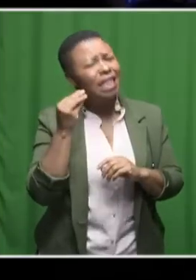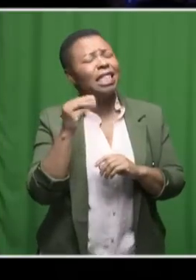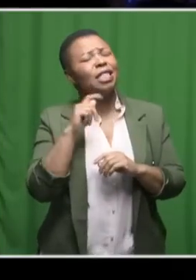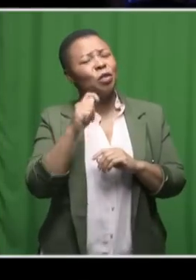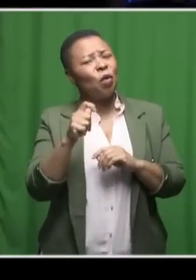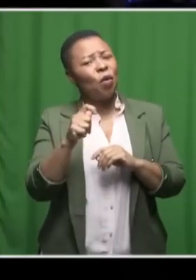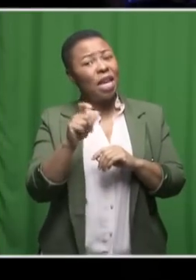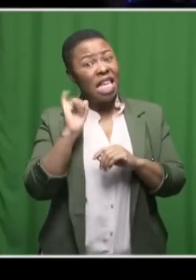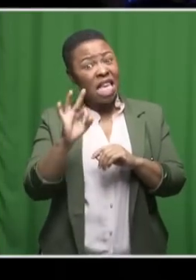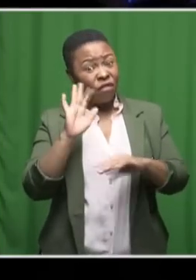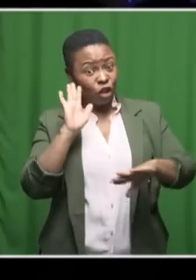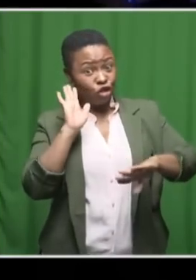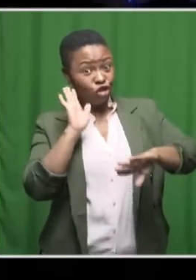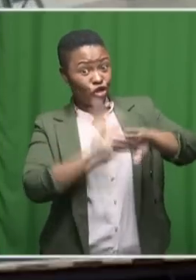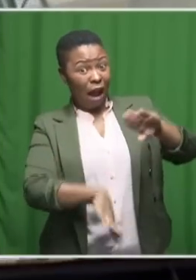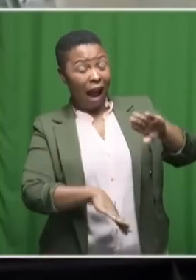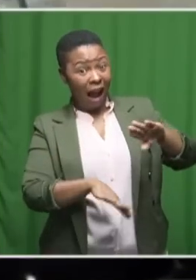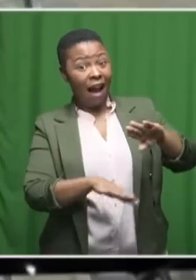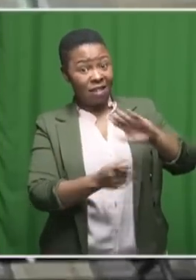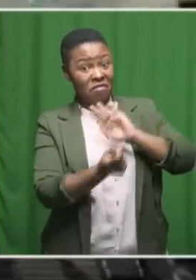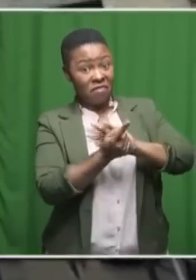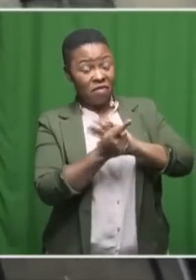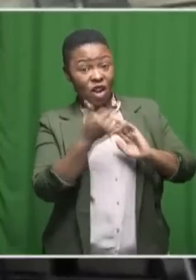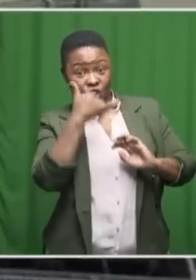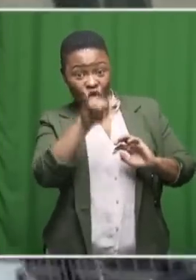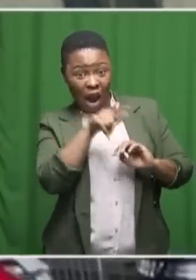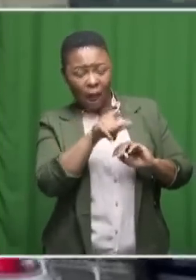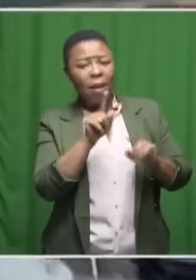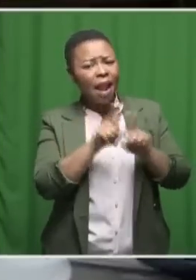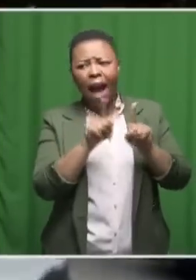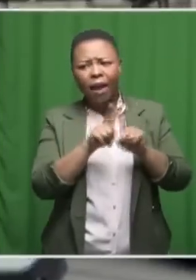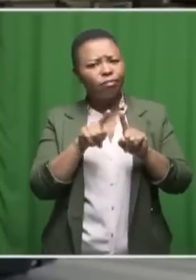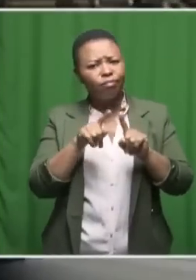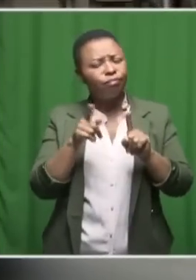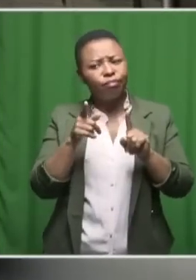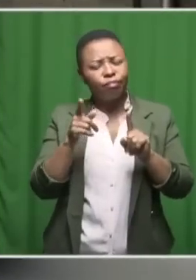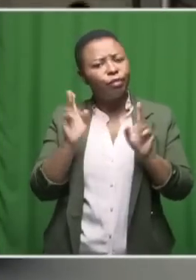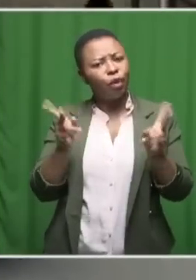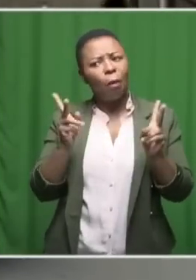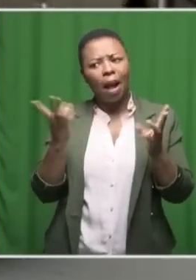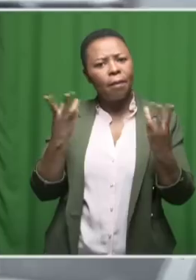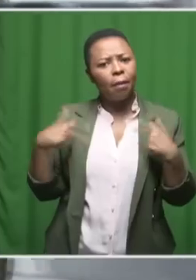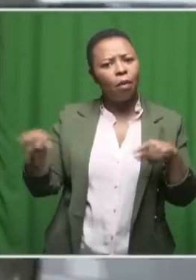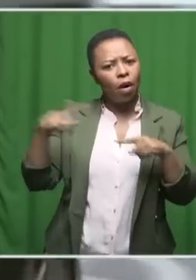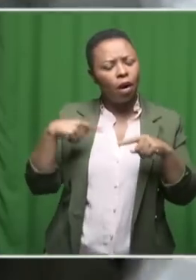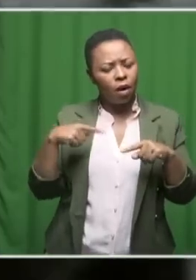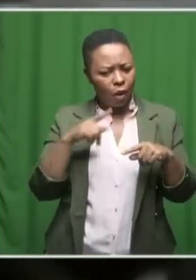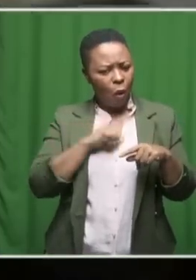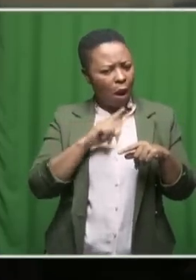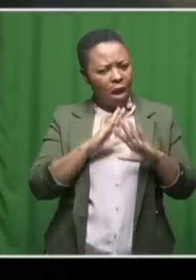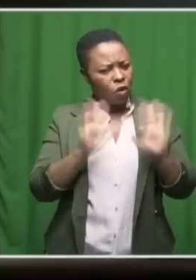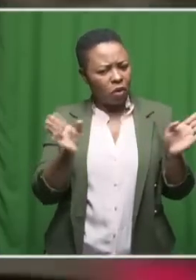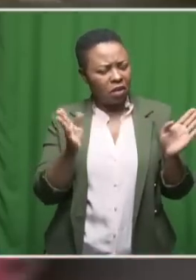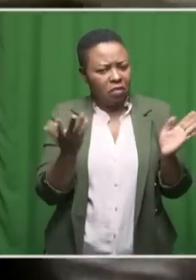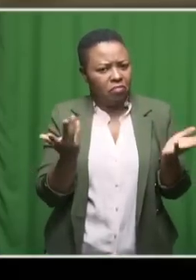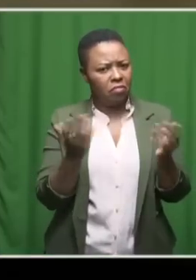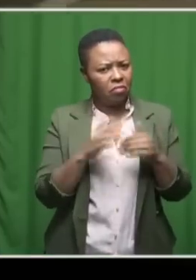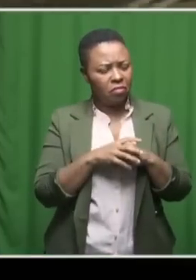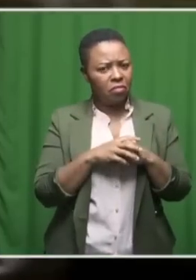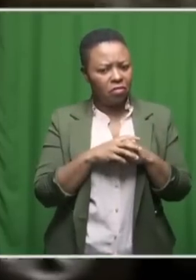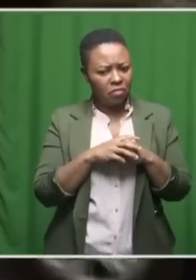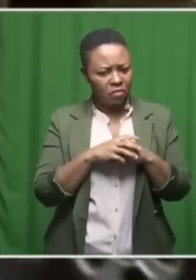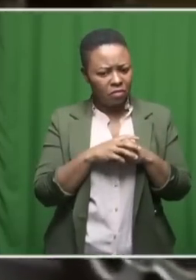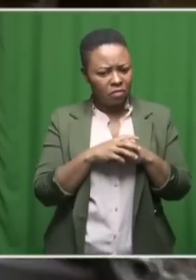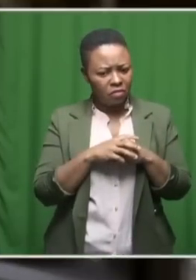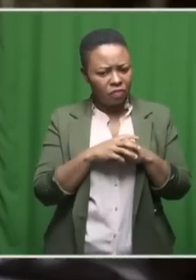If he is charged with a crime, and like the rest of us, why wouldn't he be mugshot? Oh, that's the truth. Like, why